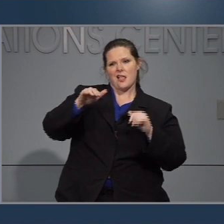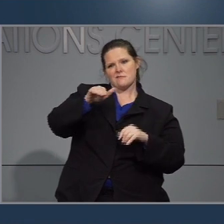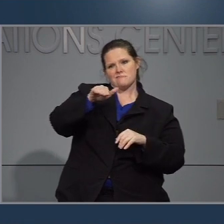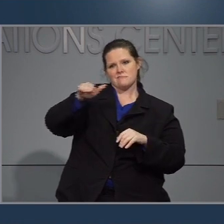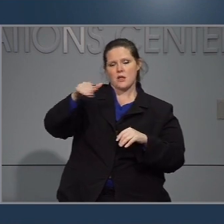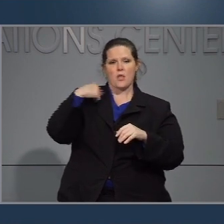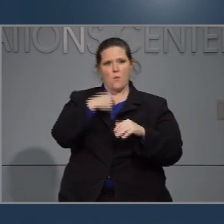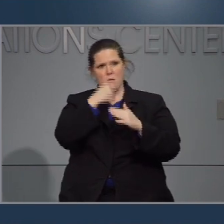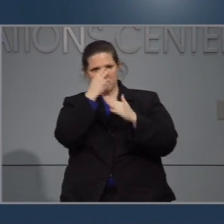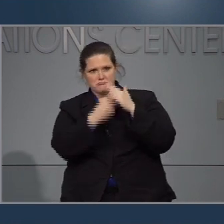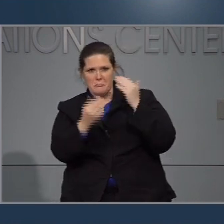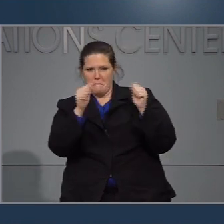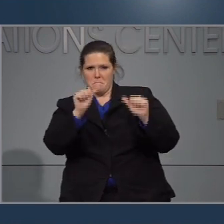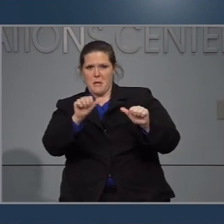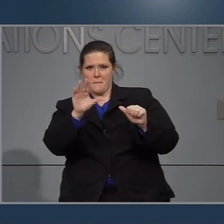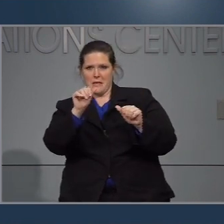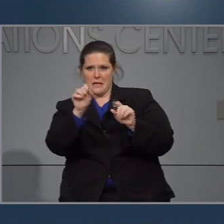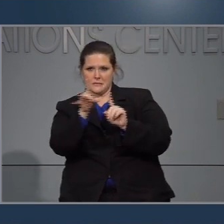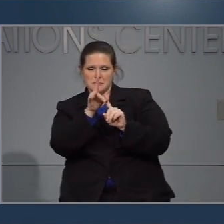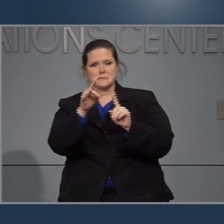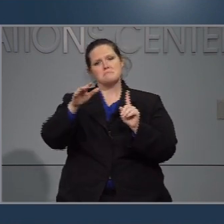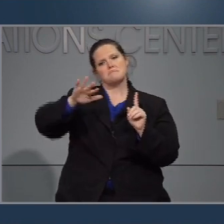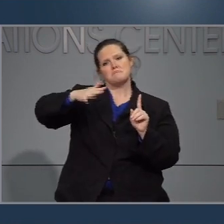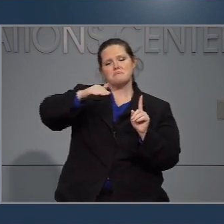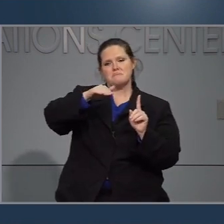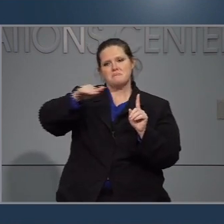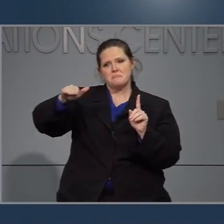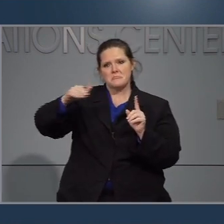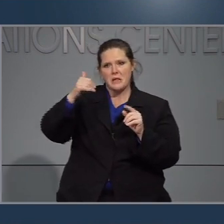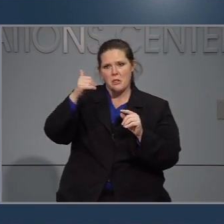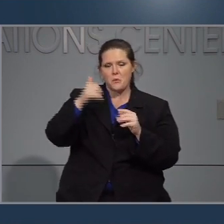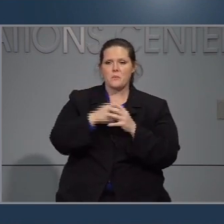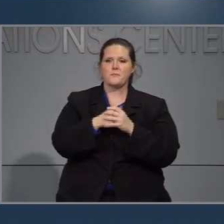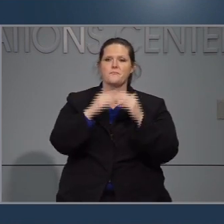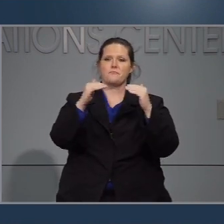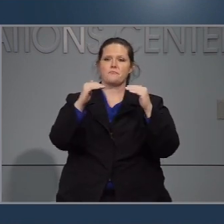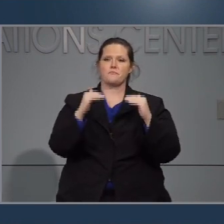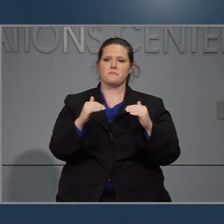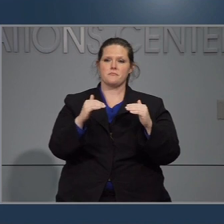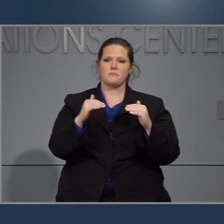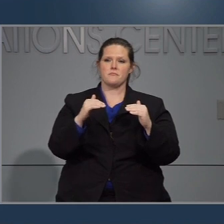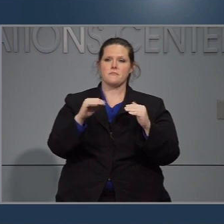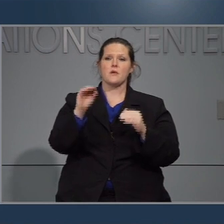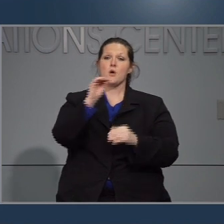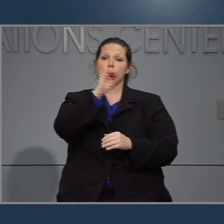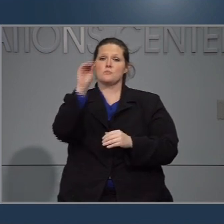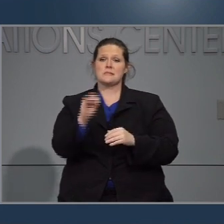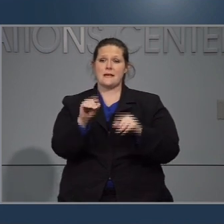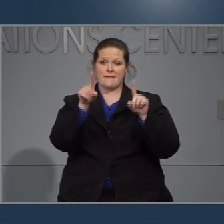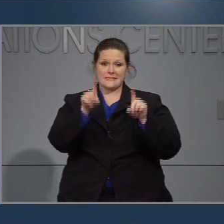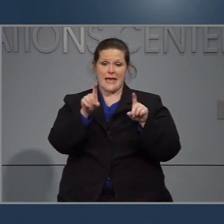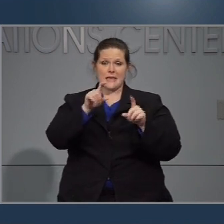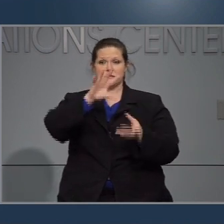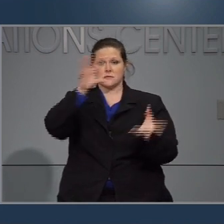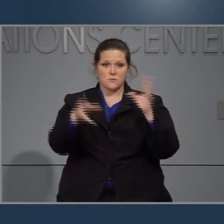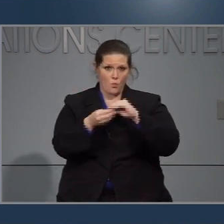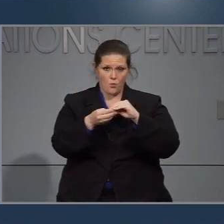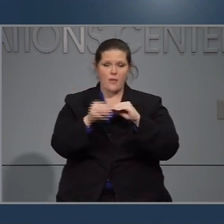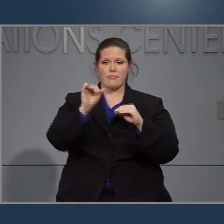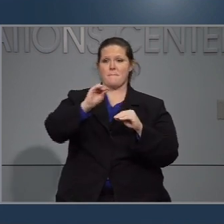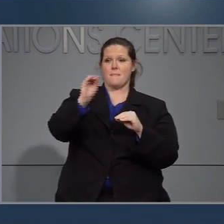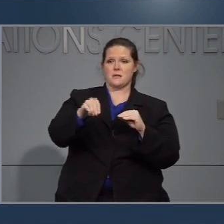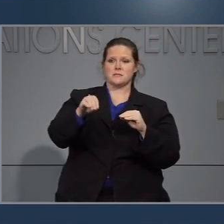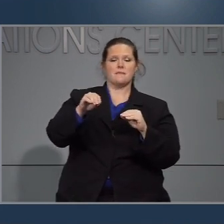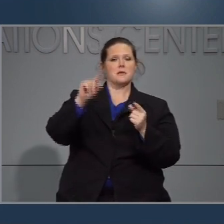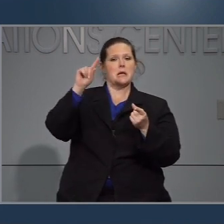positive development. North Carolina's trajectory in percent of tests returning positive is declining, which is a good sign,